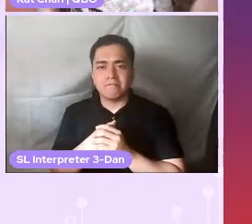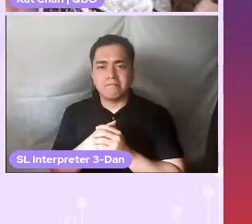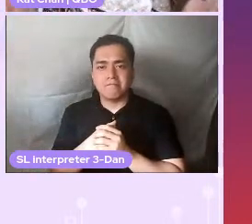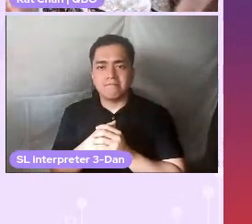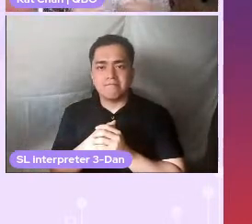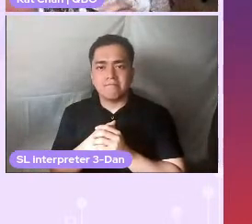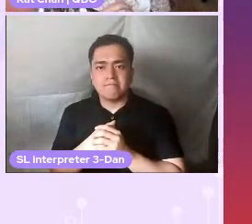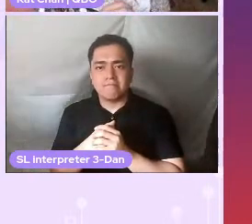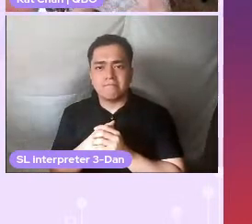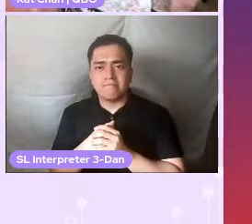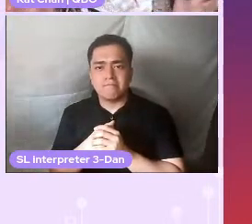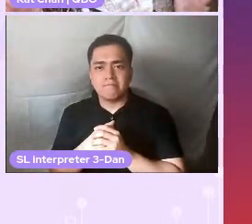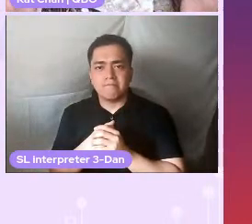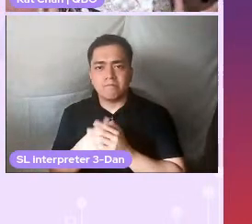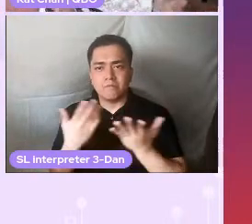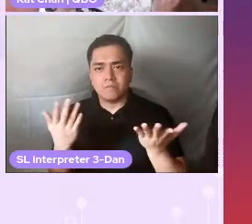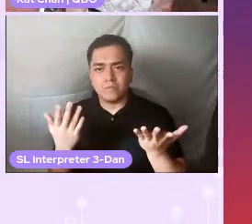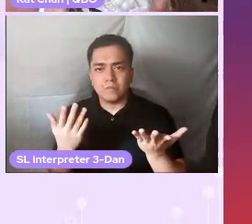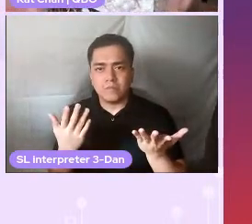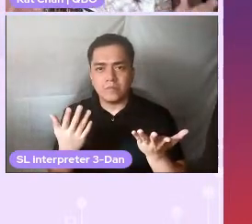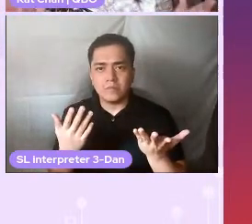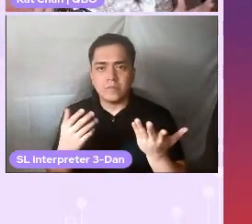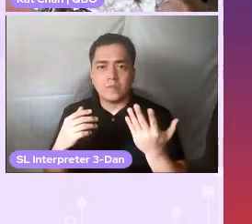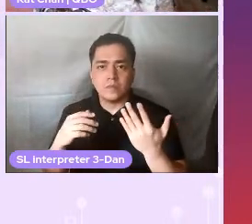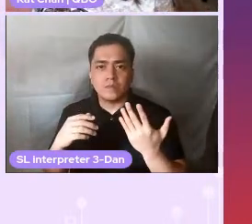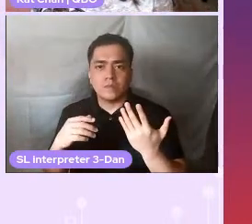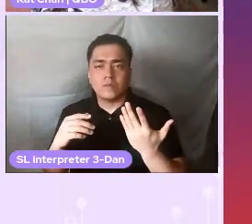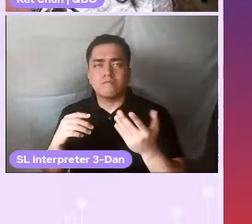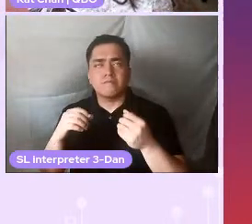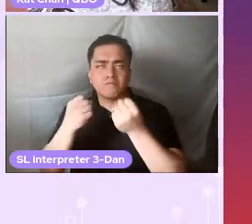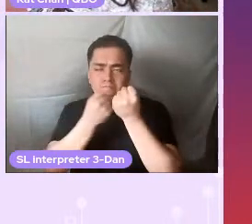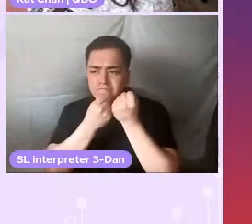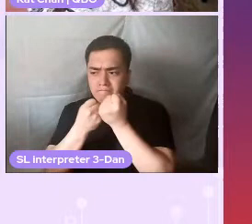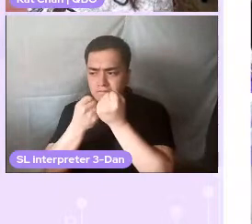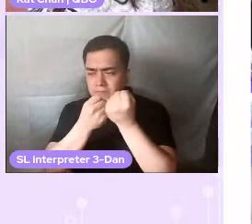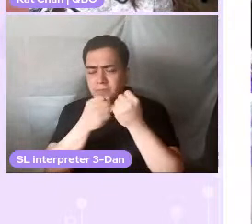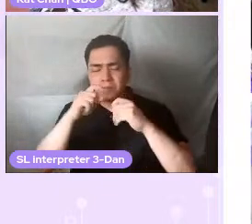And at Kubo, we try to help startups to grow their businesses.